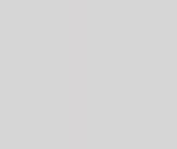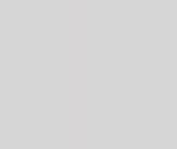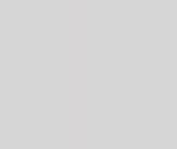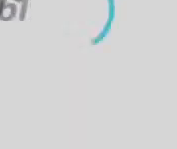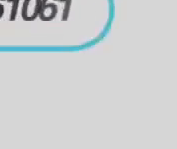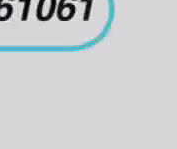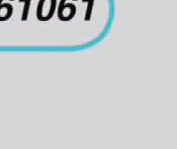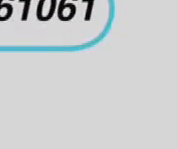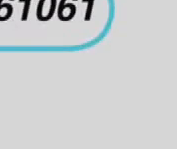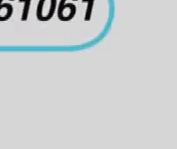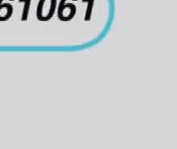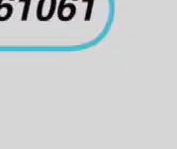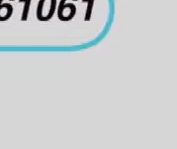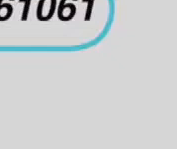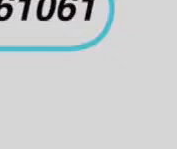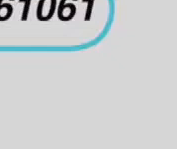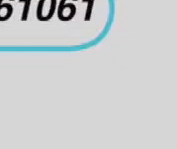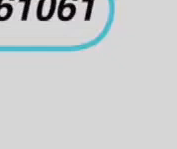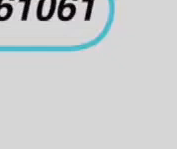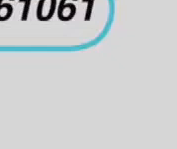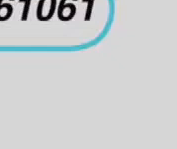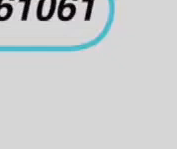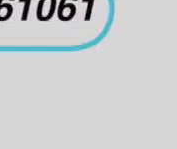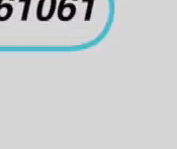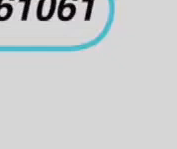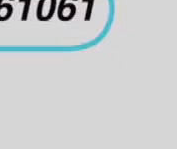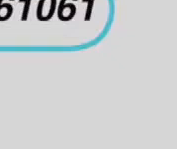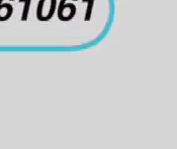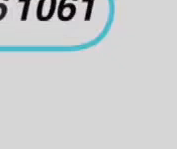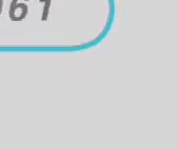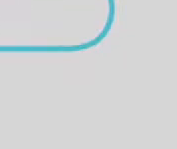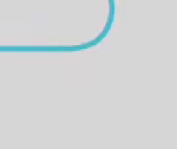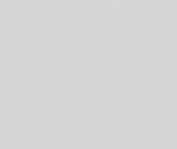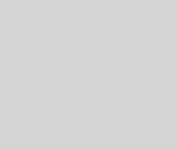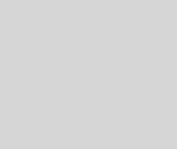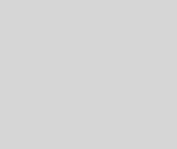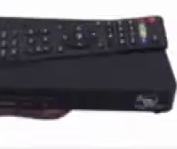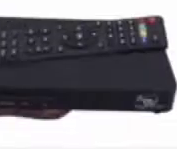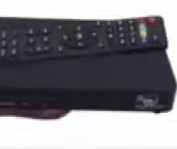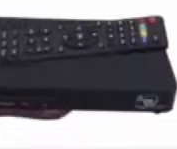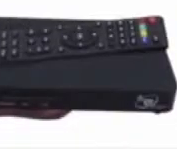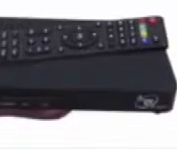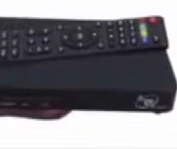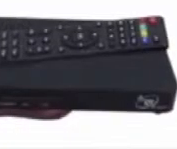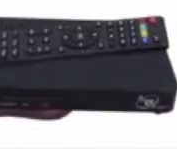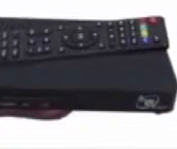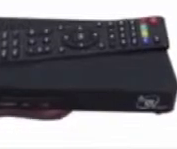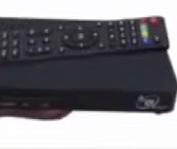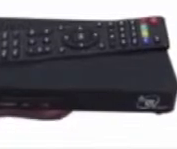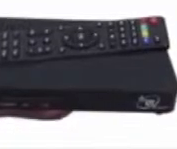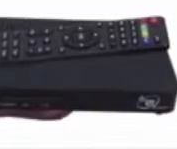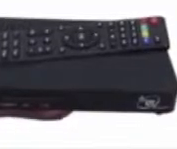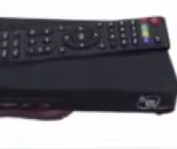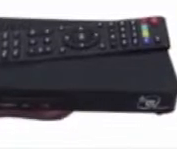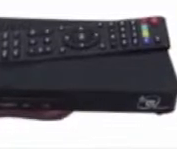biir réew mi call len 446-1060 446-1061 ak DTT decoder adina bi